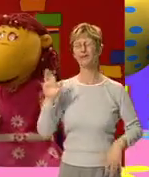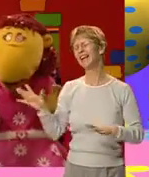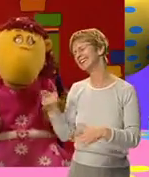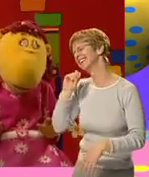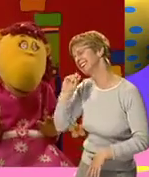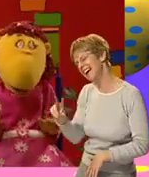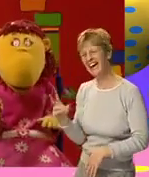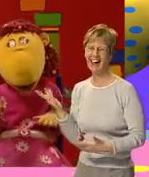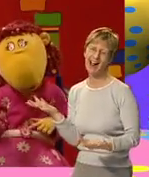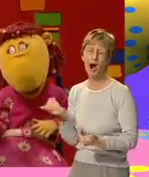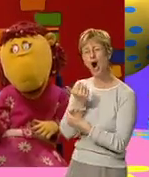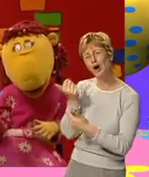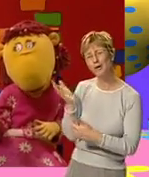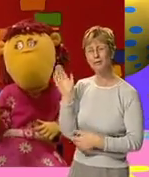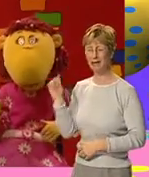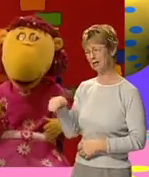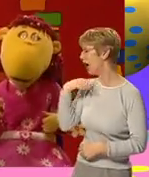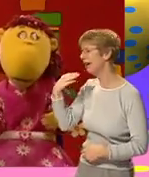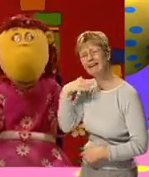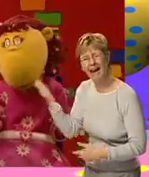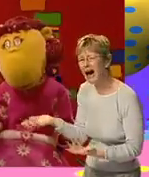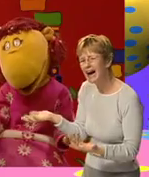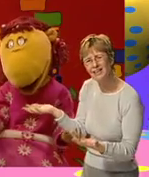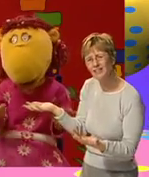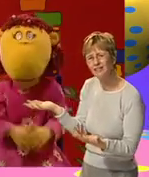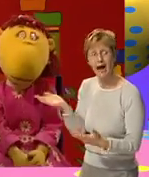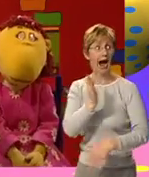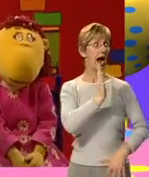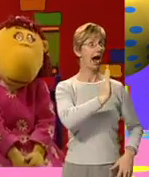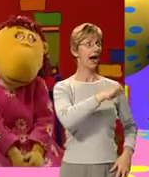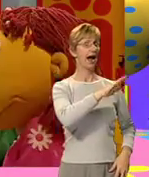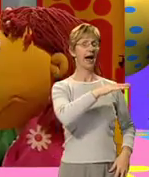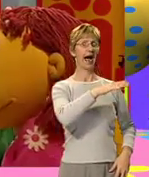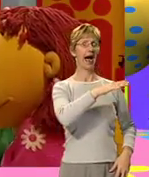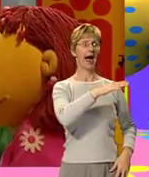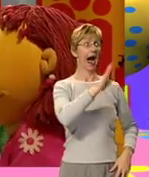Well, a snake's all right, but it's not enough.